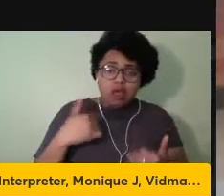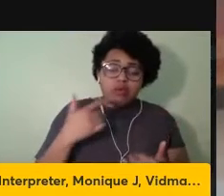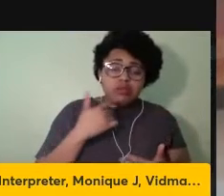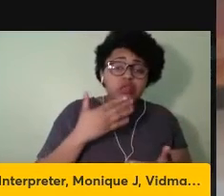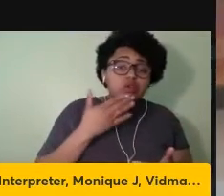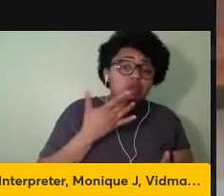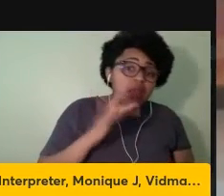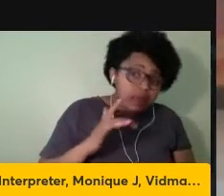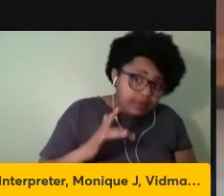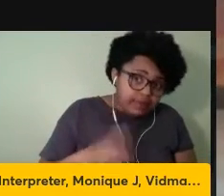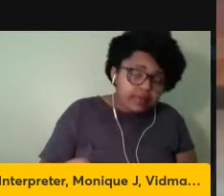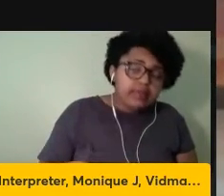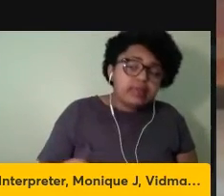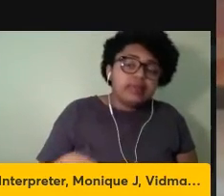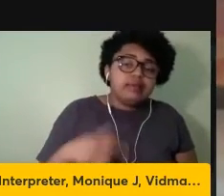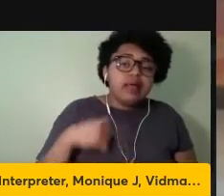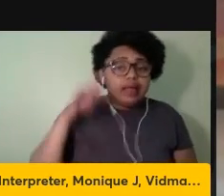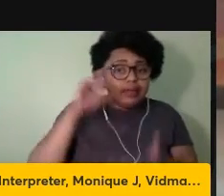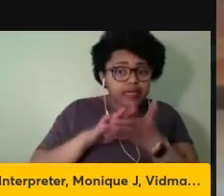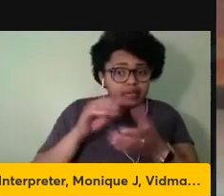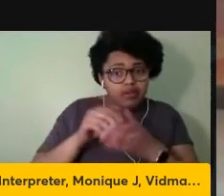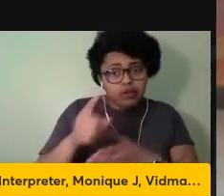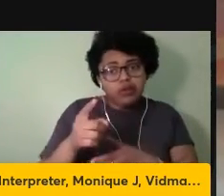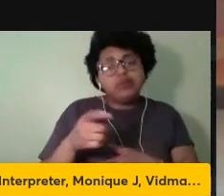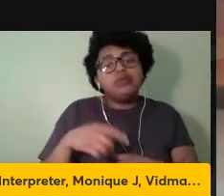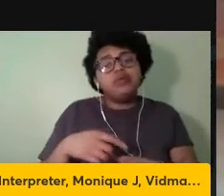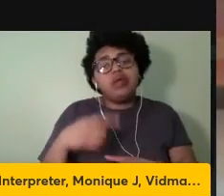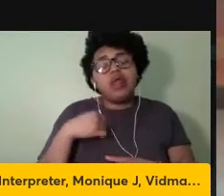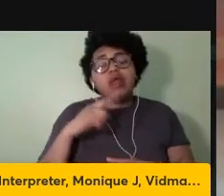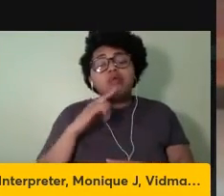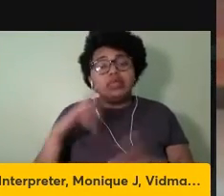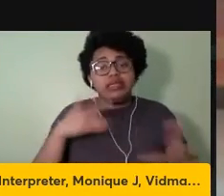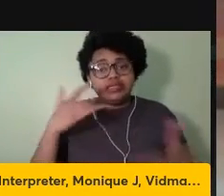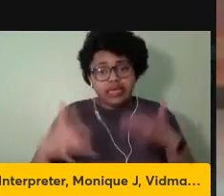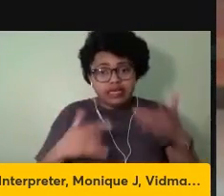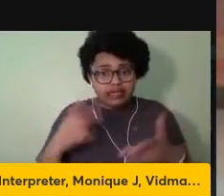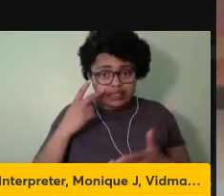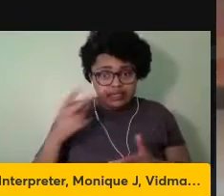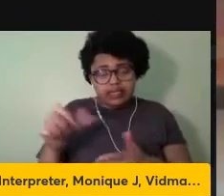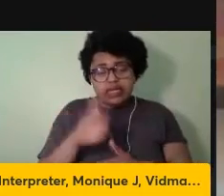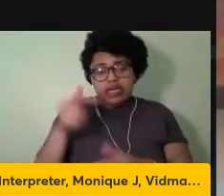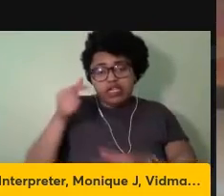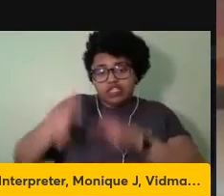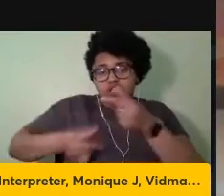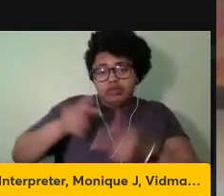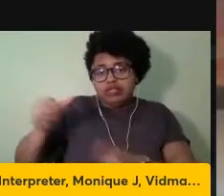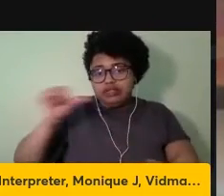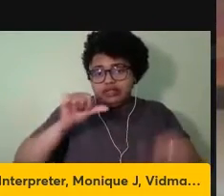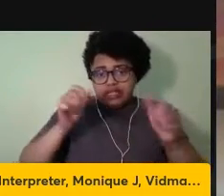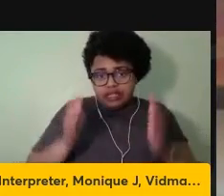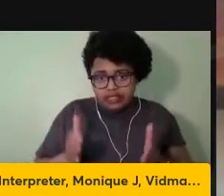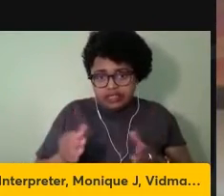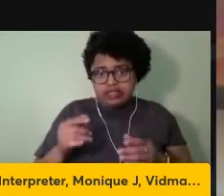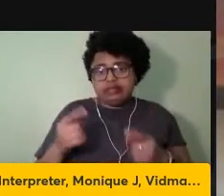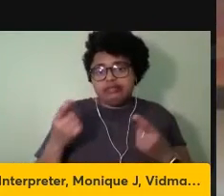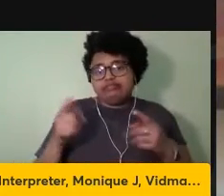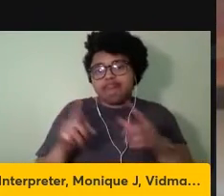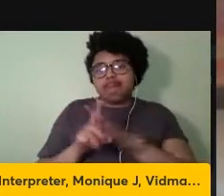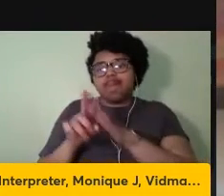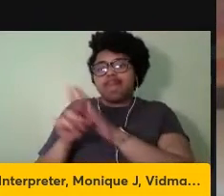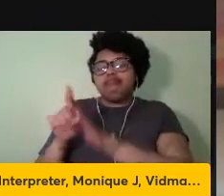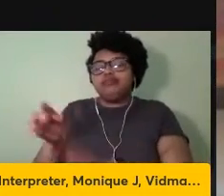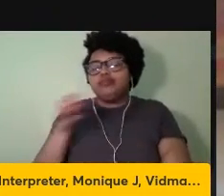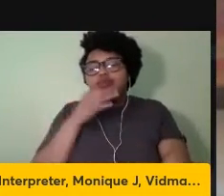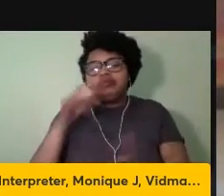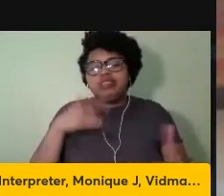luck. I believe in you, and I'm really excited to see the next generation of scientists coming up. So